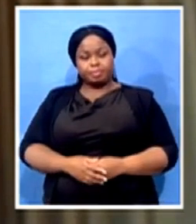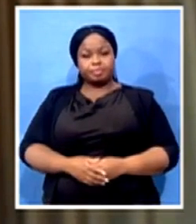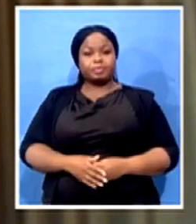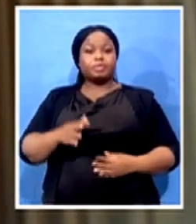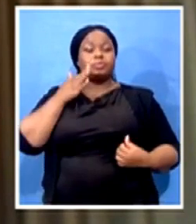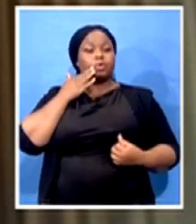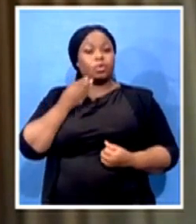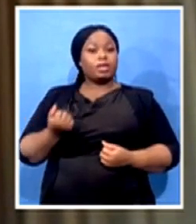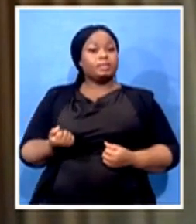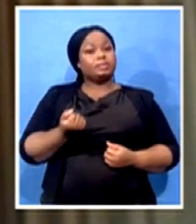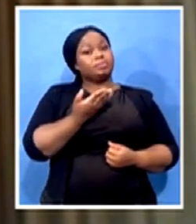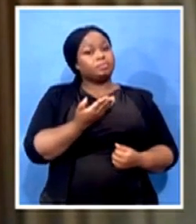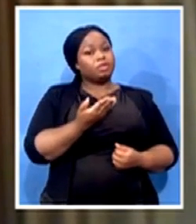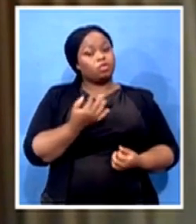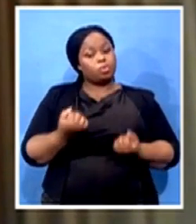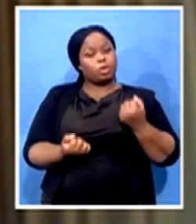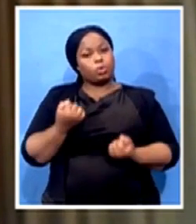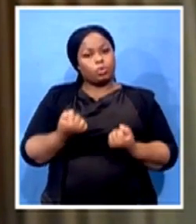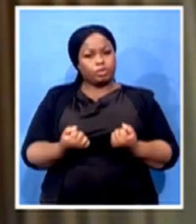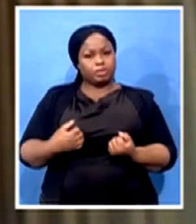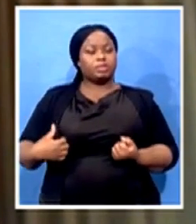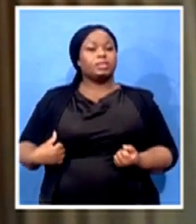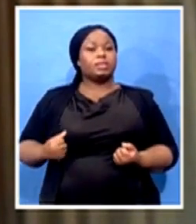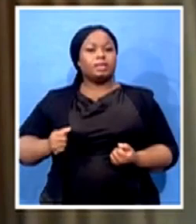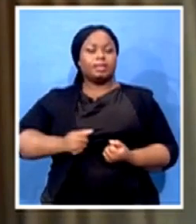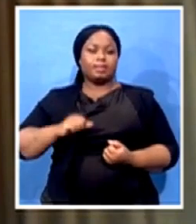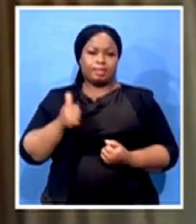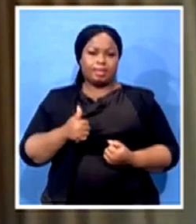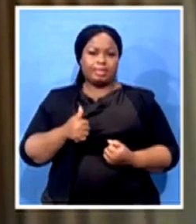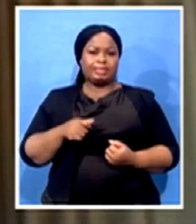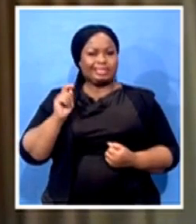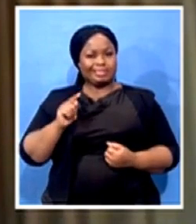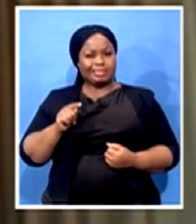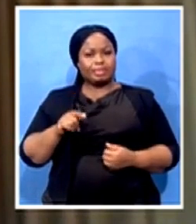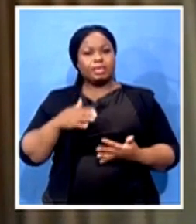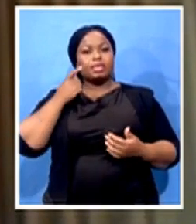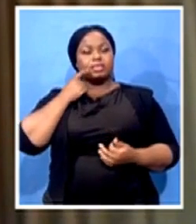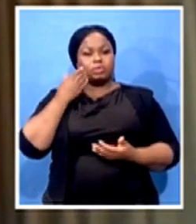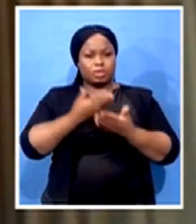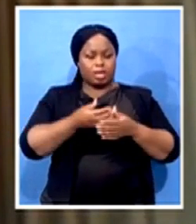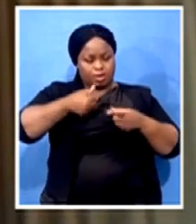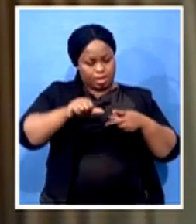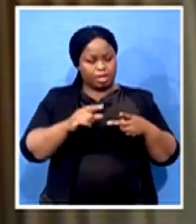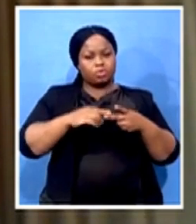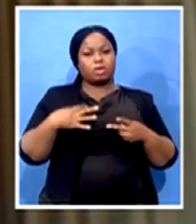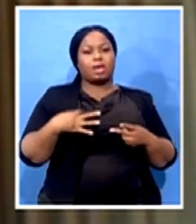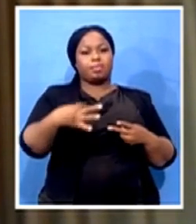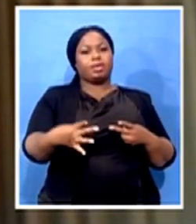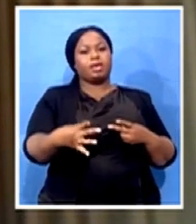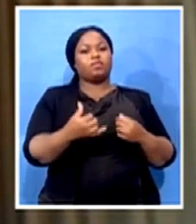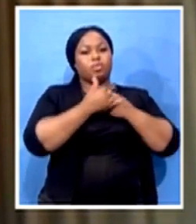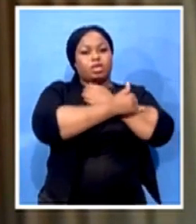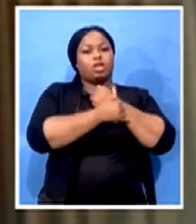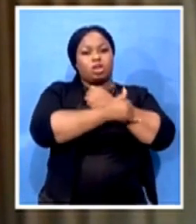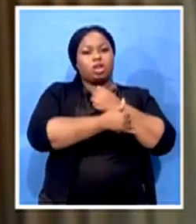that will form the basis for the extradition application. Because normally when you apply for extradition, you must at least have a